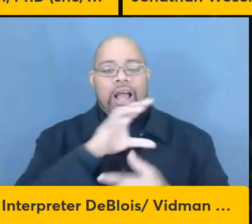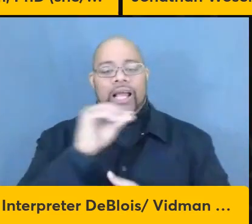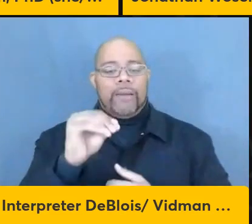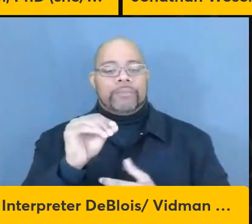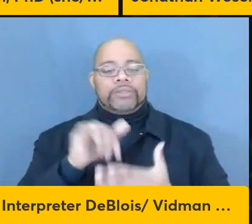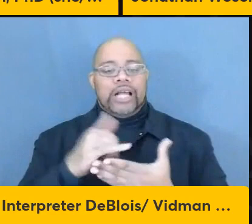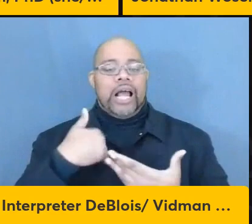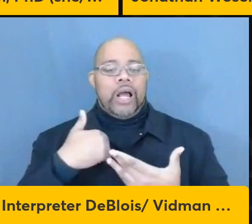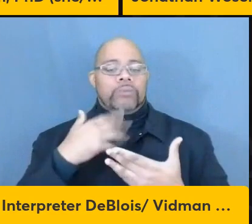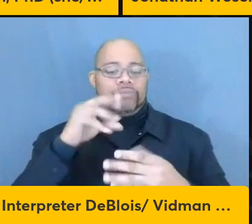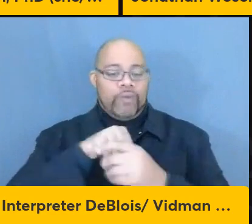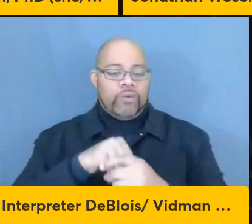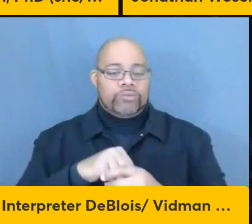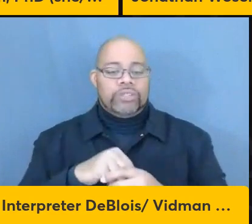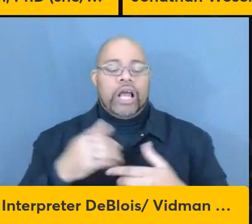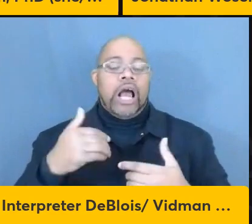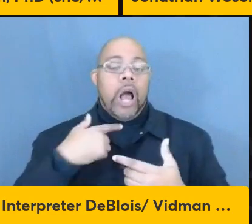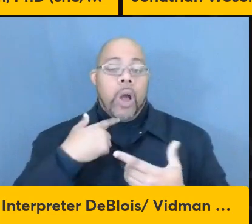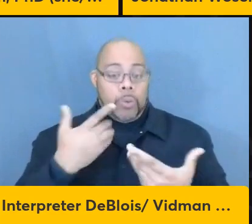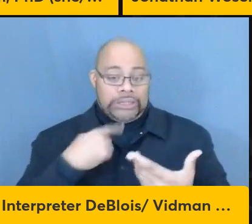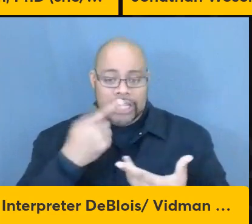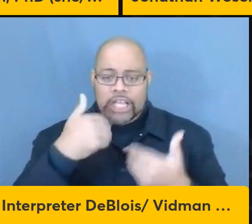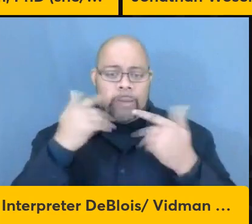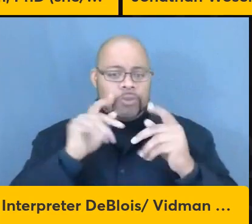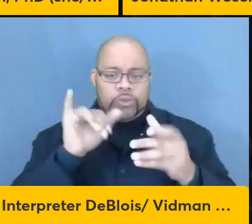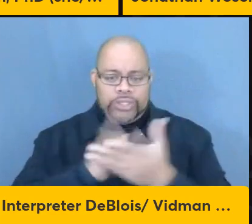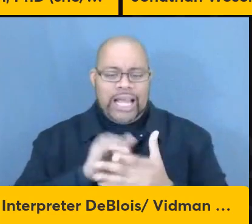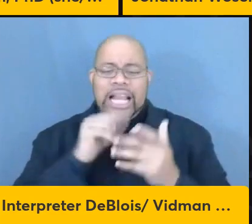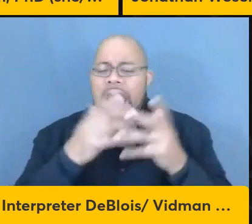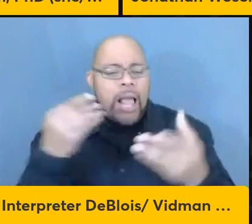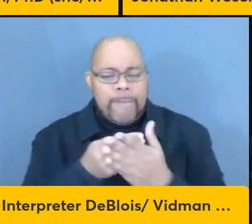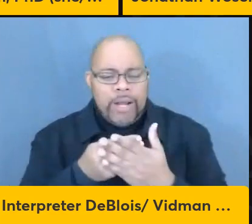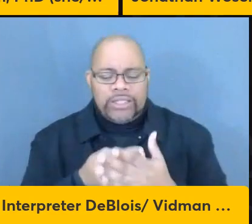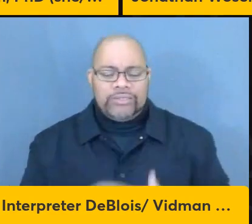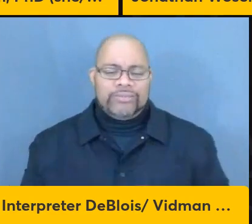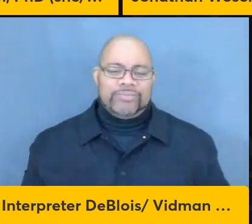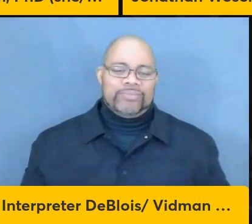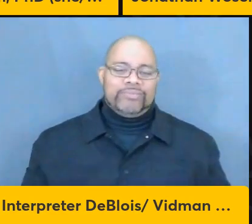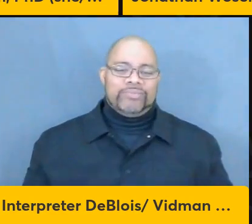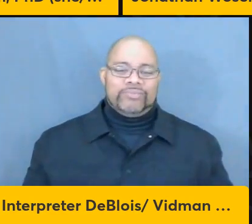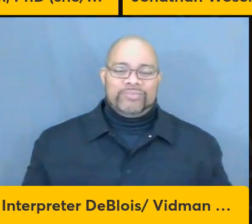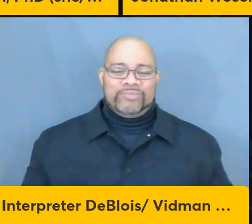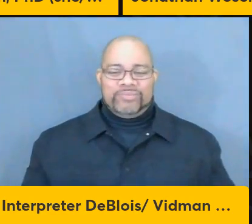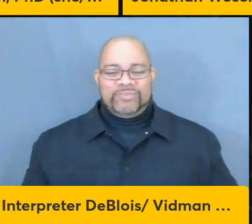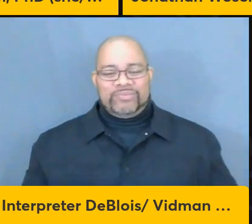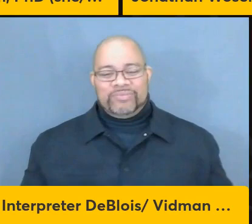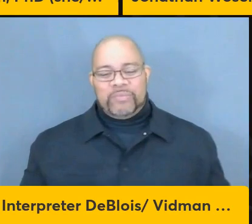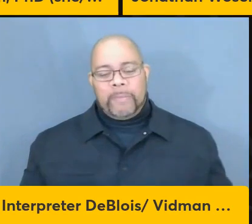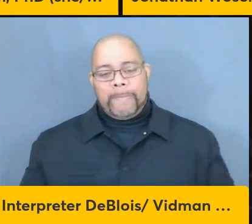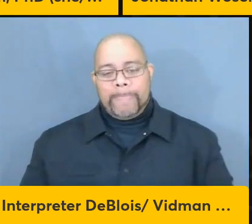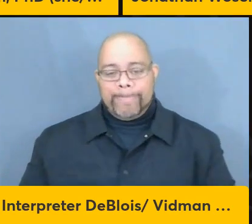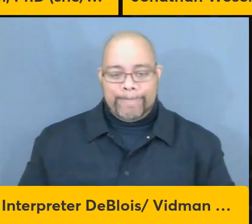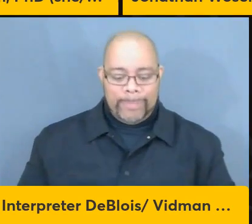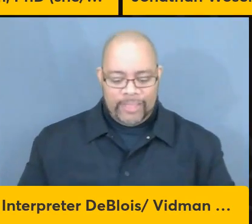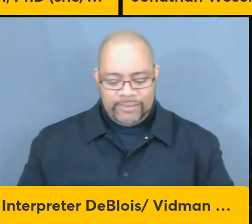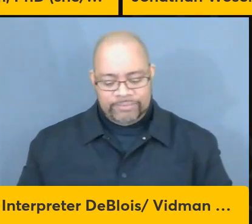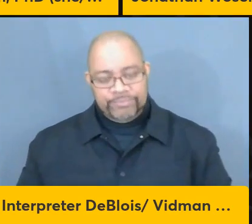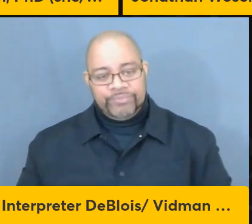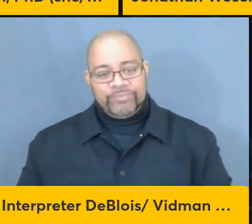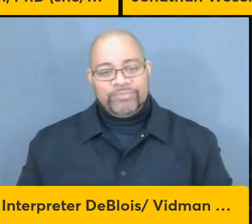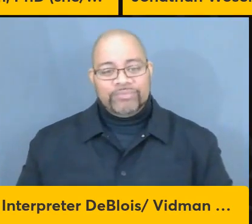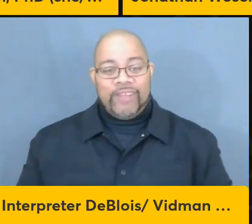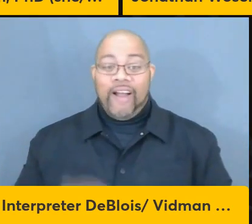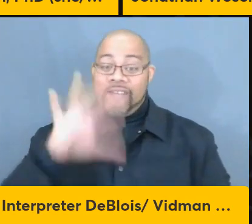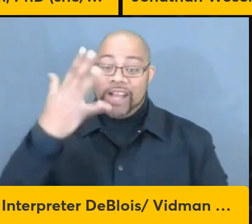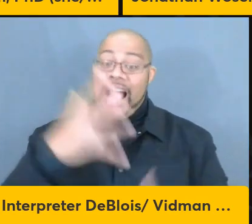and I would implore any young person to try to do that. Not a lot of money, just skin in the game will teach you a lot, I would say. Yeah, $5